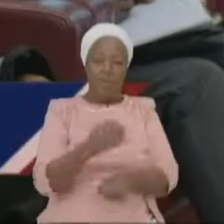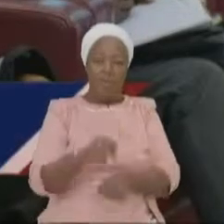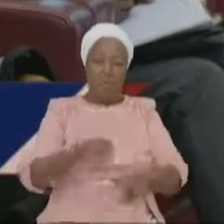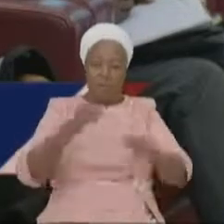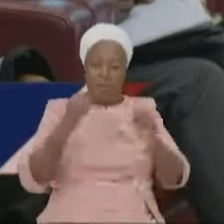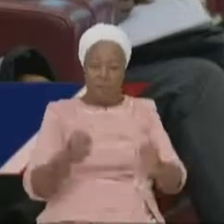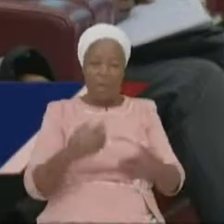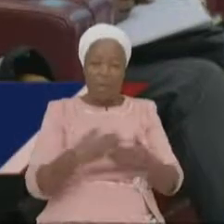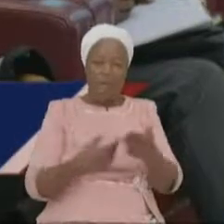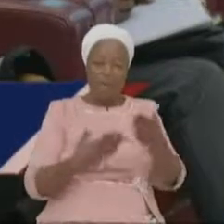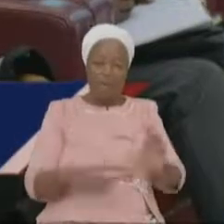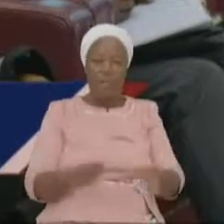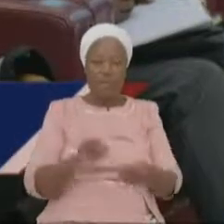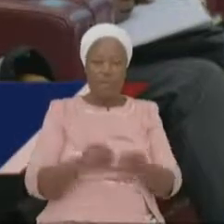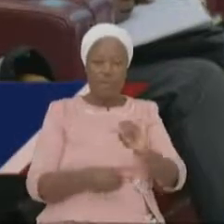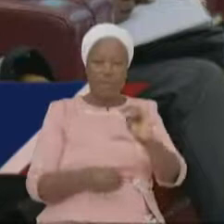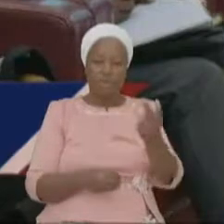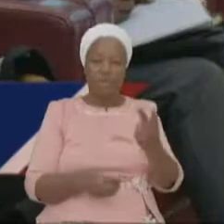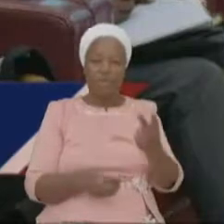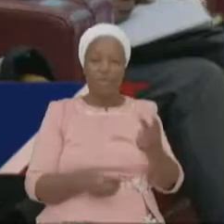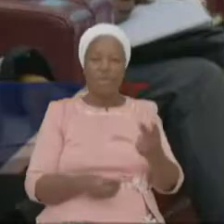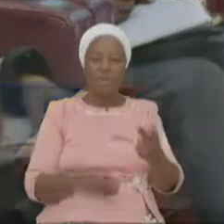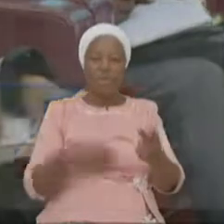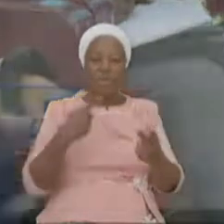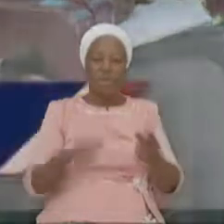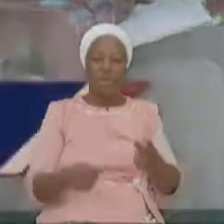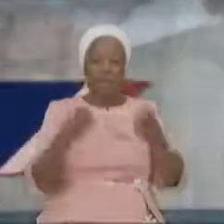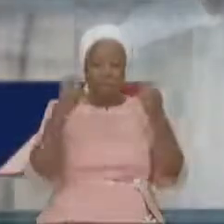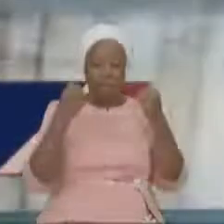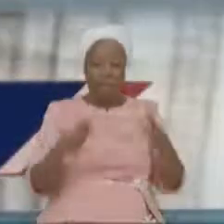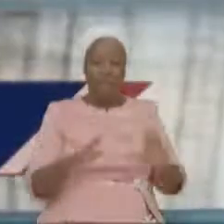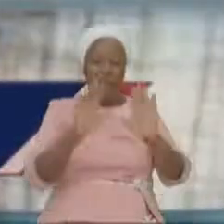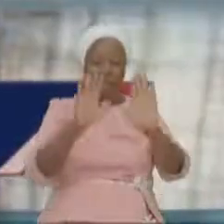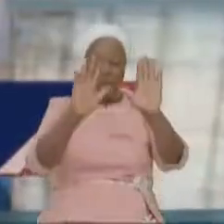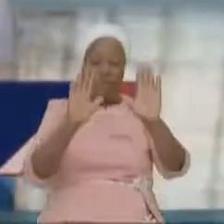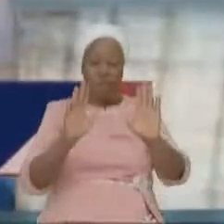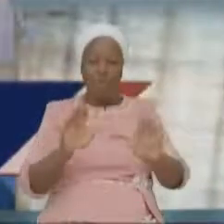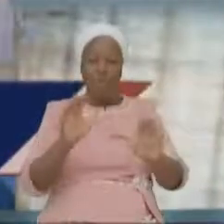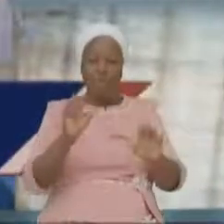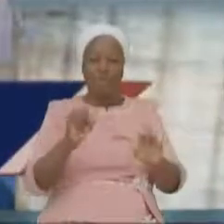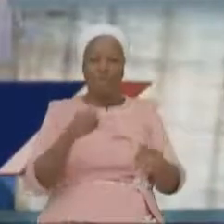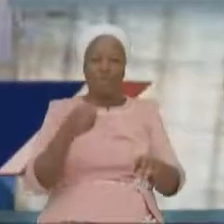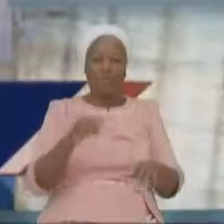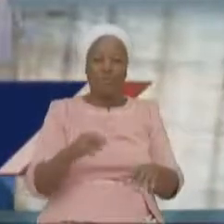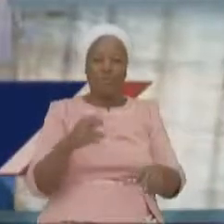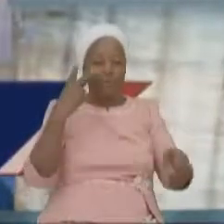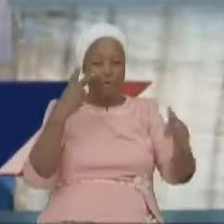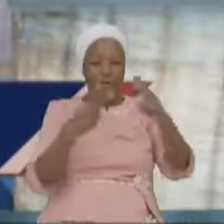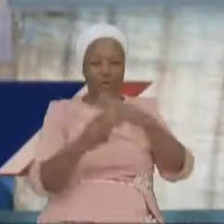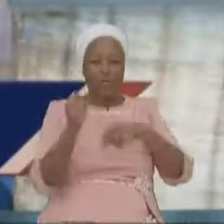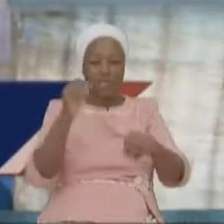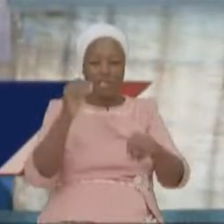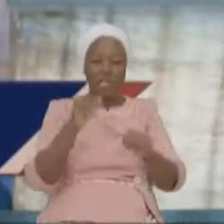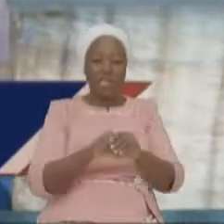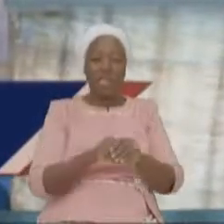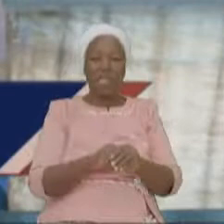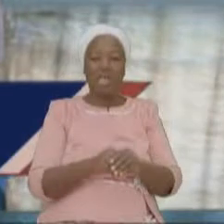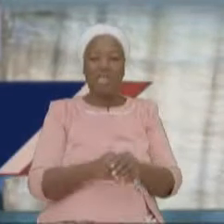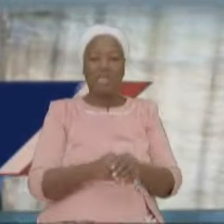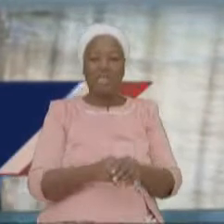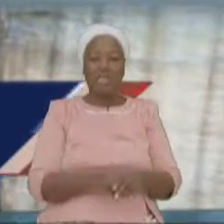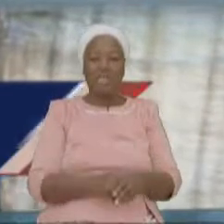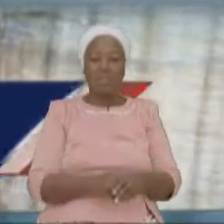before death. Number two, the many wonders of prophets in